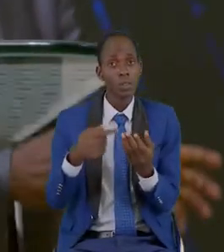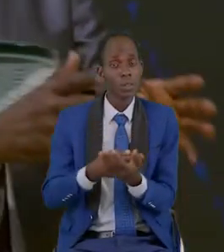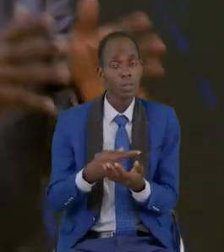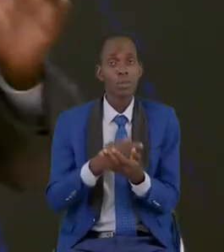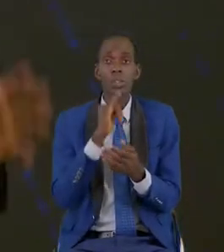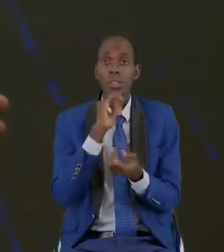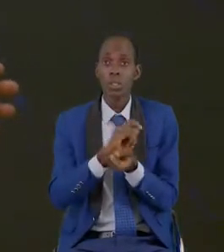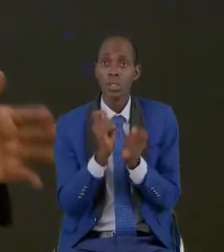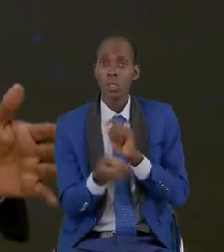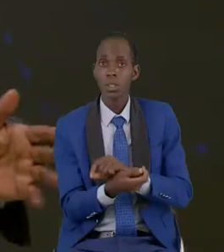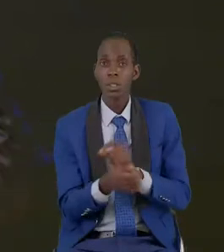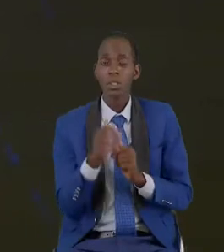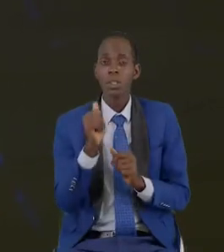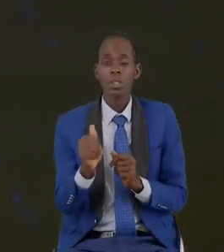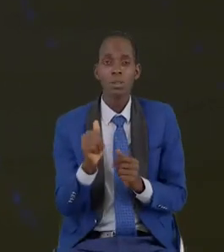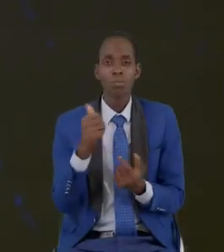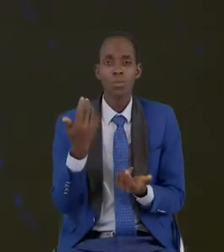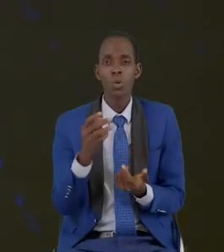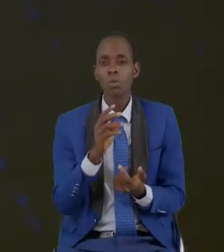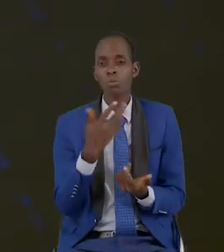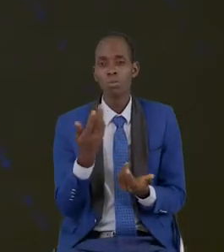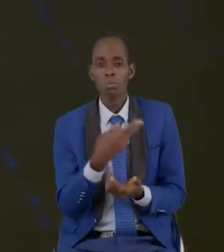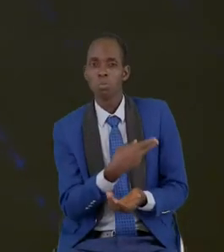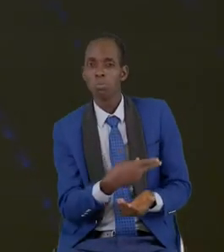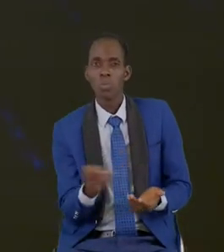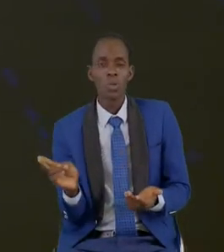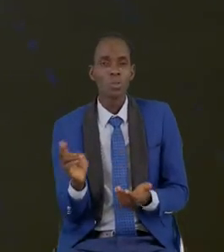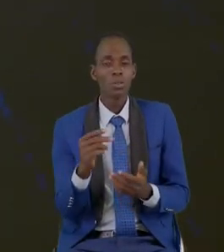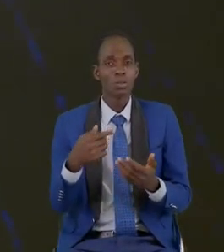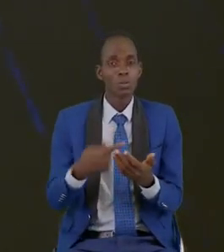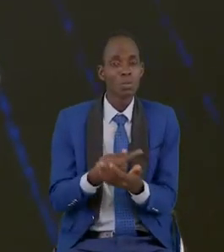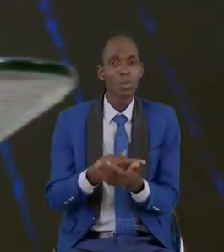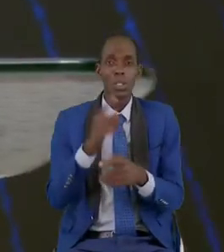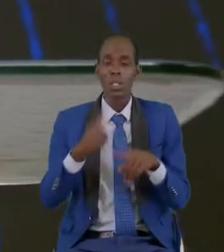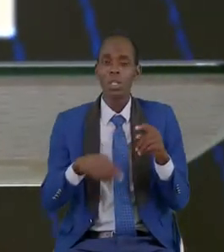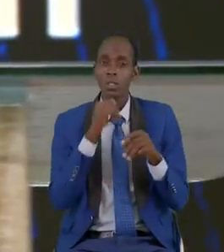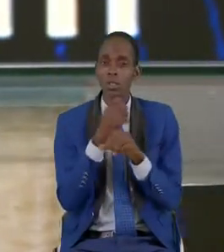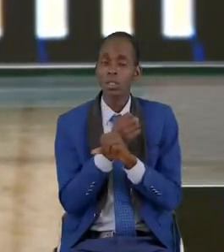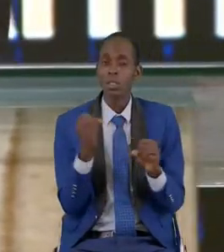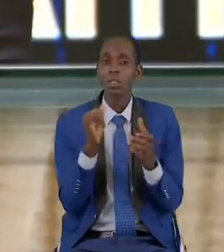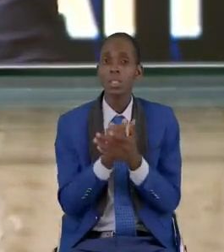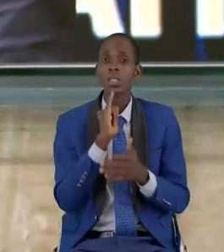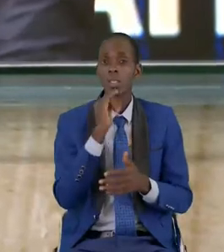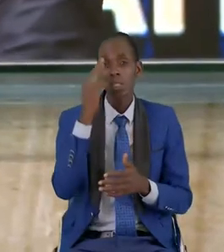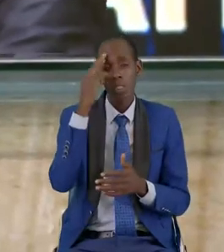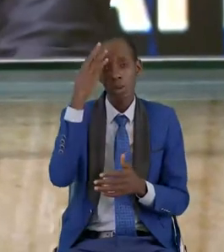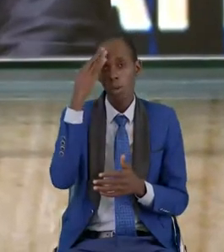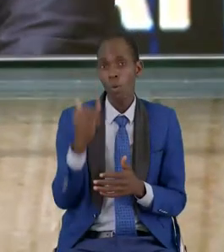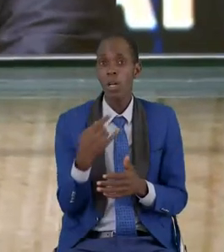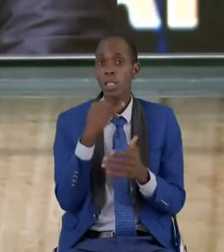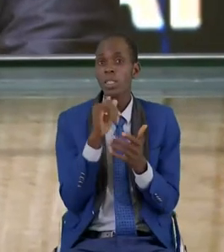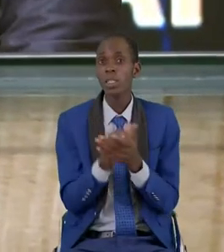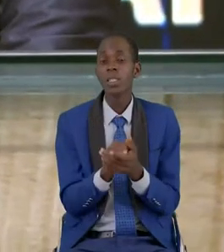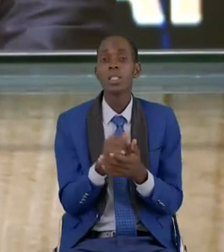a watered down gospel cannot save. That's the reason why, because Paul the apostle